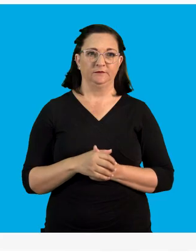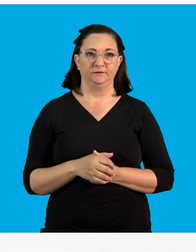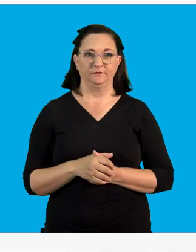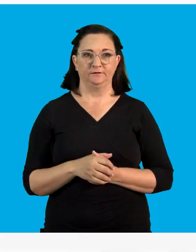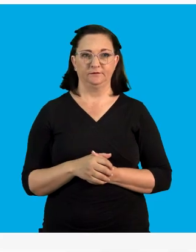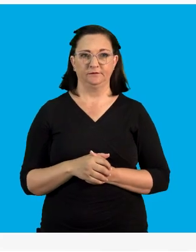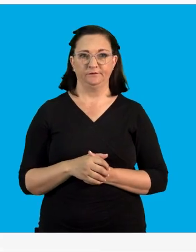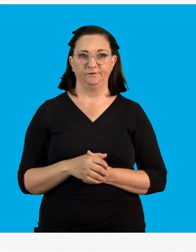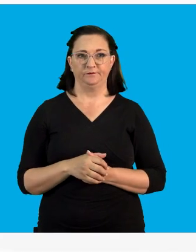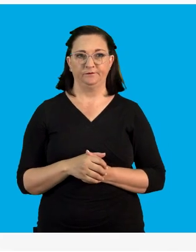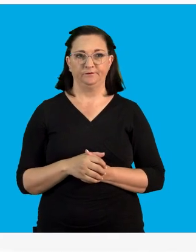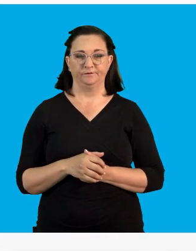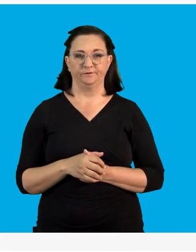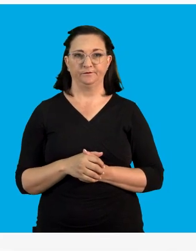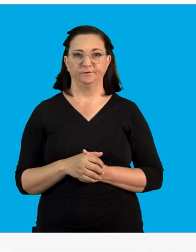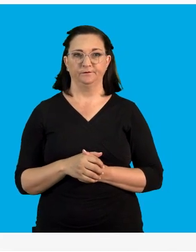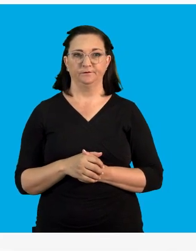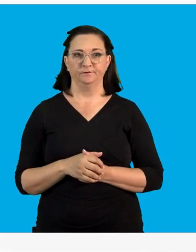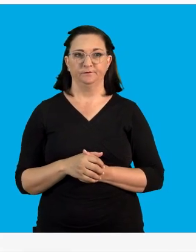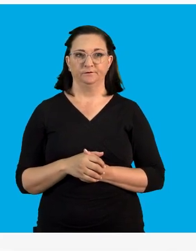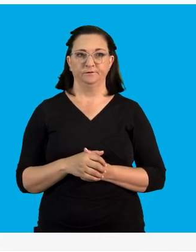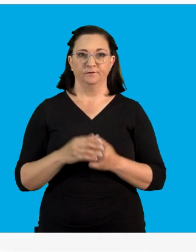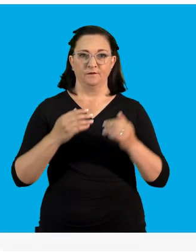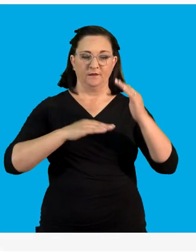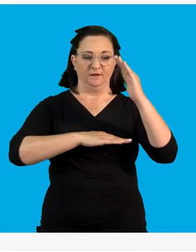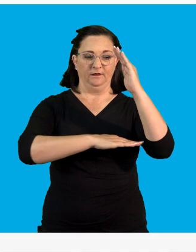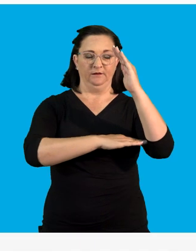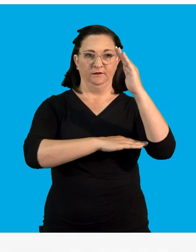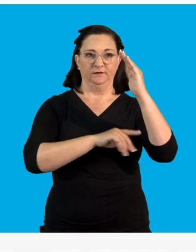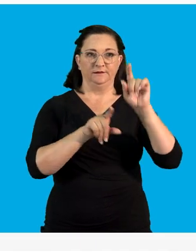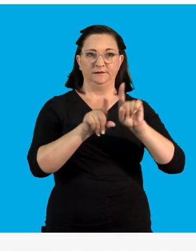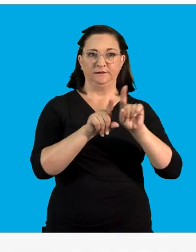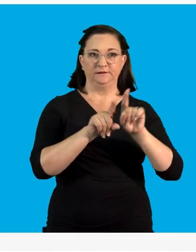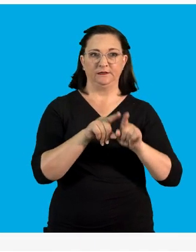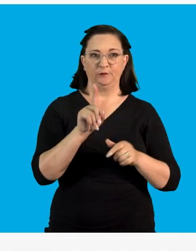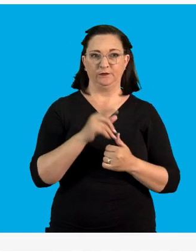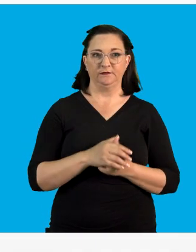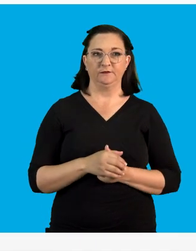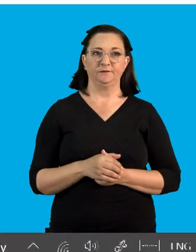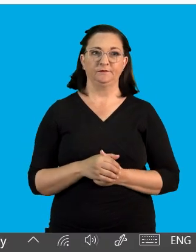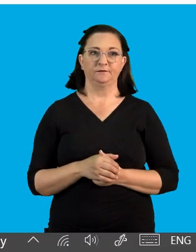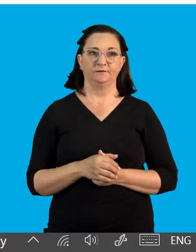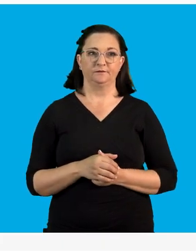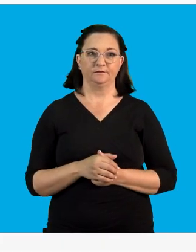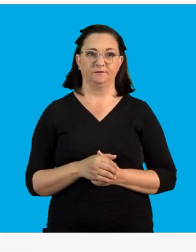Here it is 55 degrees. Let's move it to the right and see if you can get the same